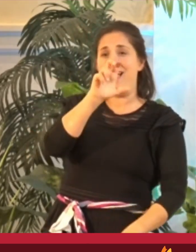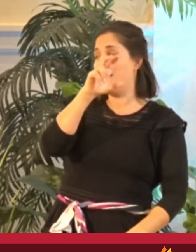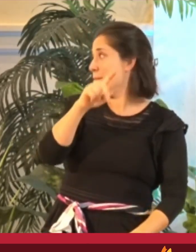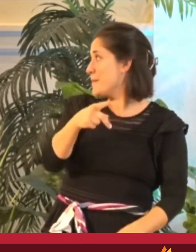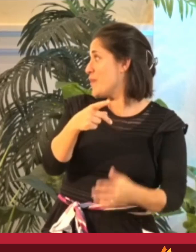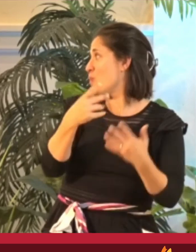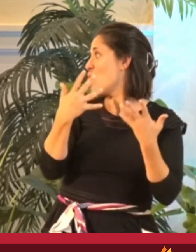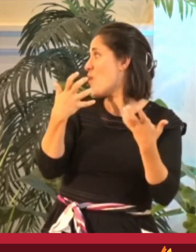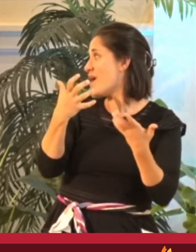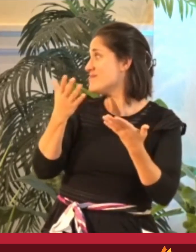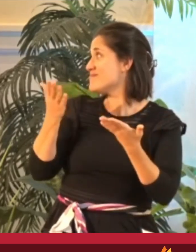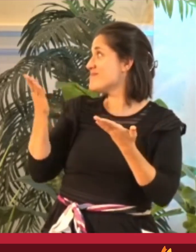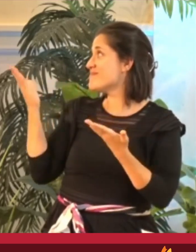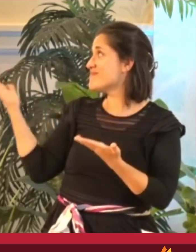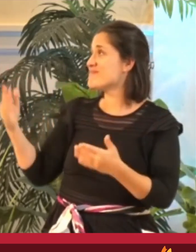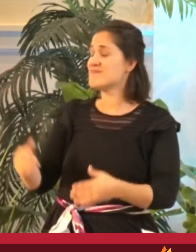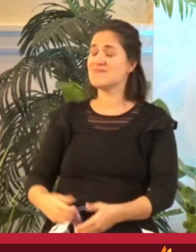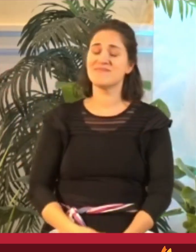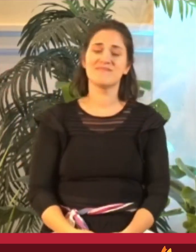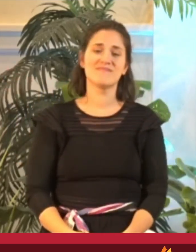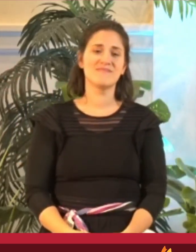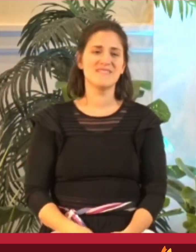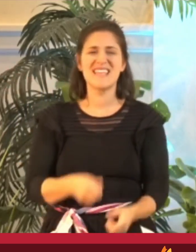right here.